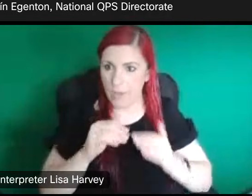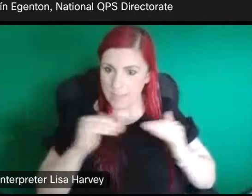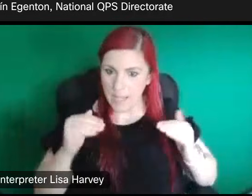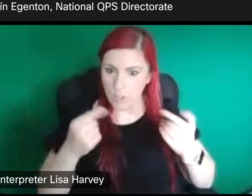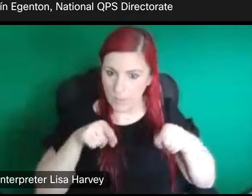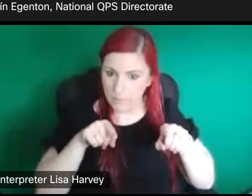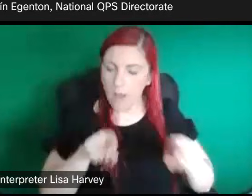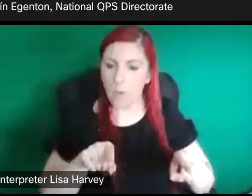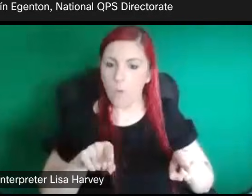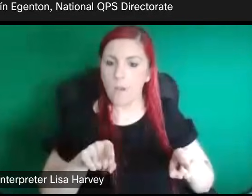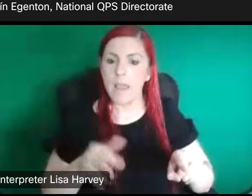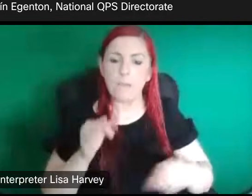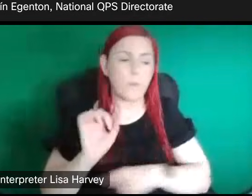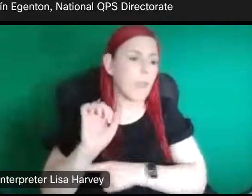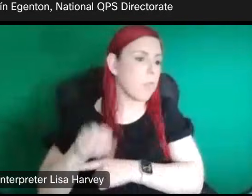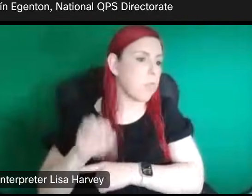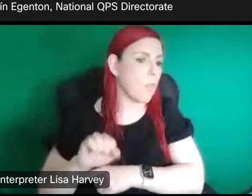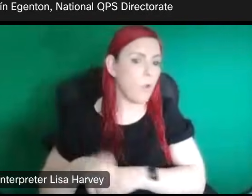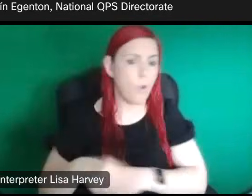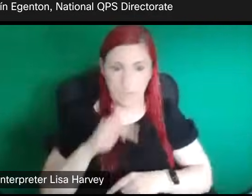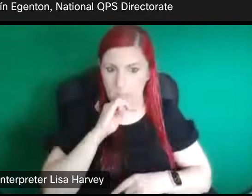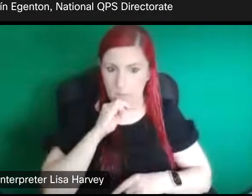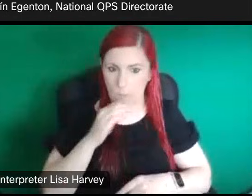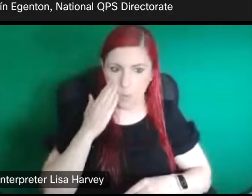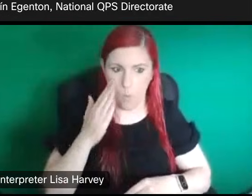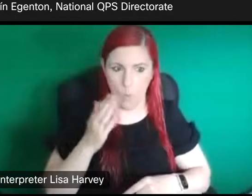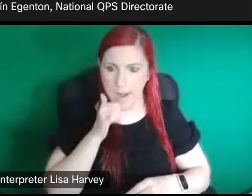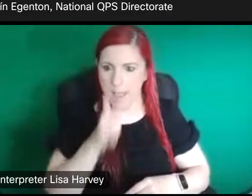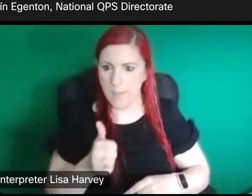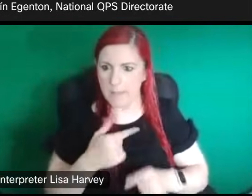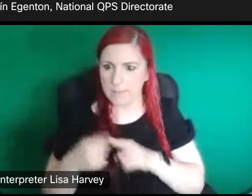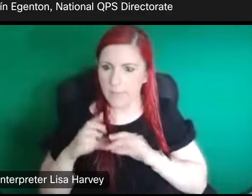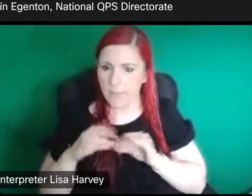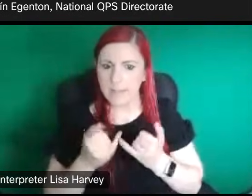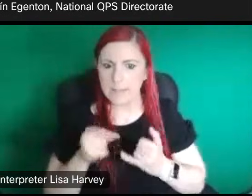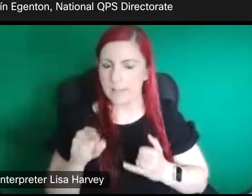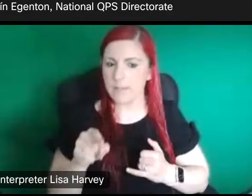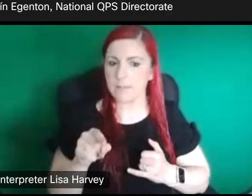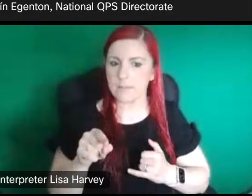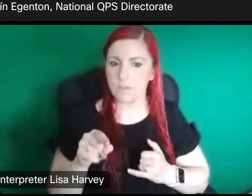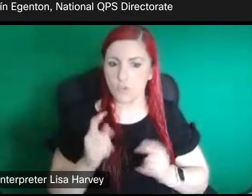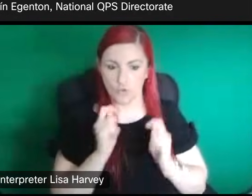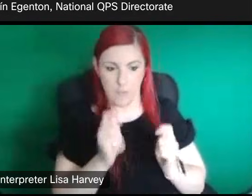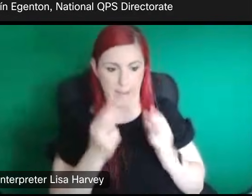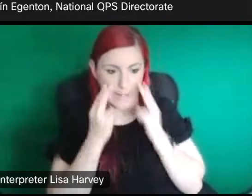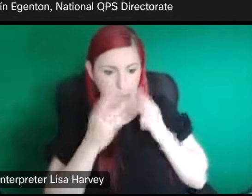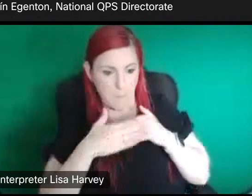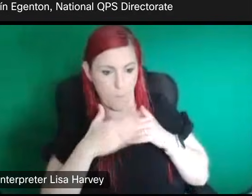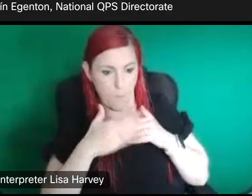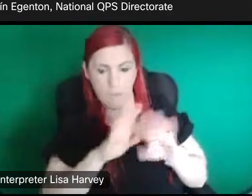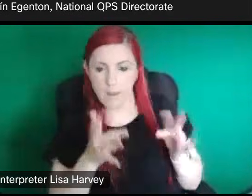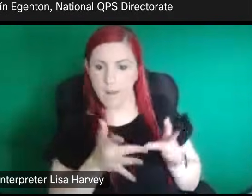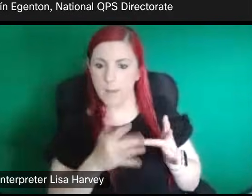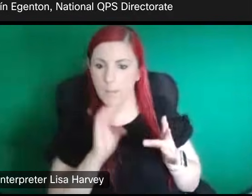what we know to be wrong, we are enabling it. Training needs to be more than online training, because you have to practice